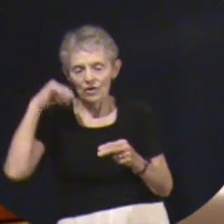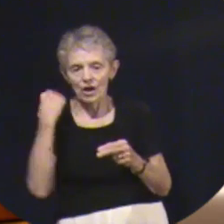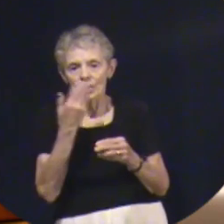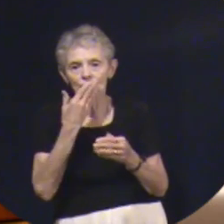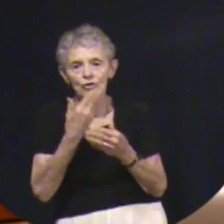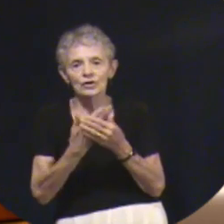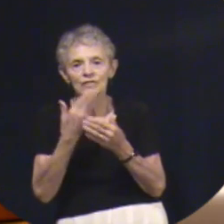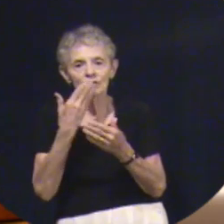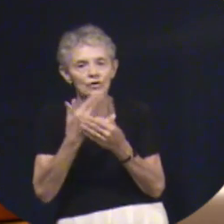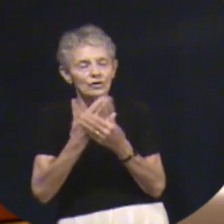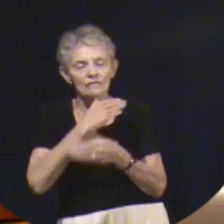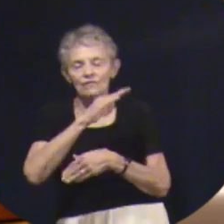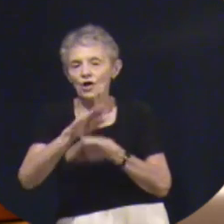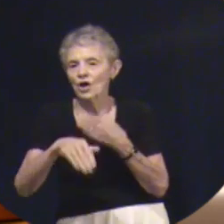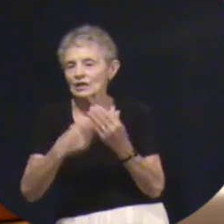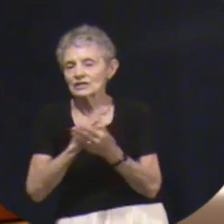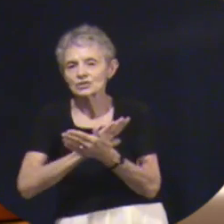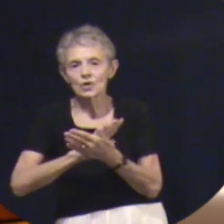holy church.